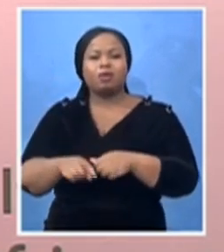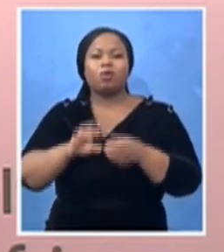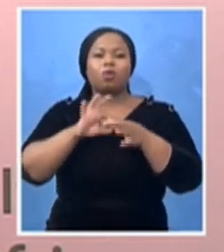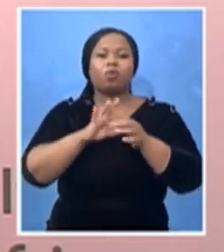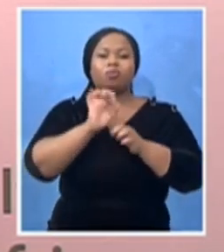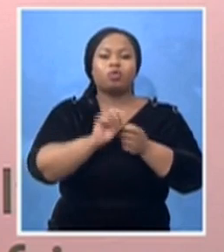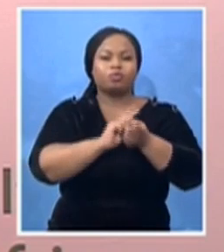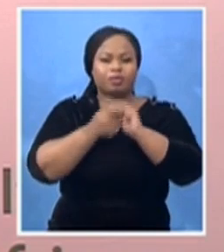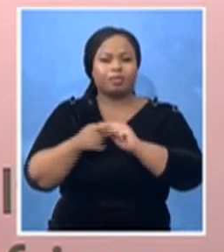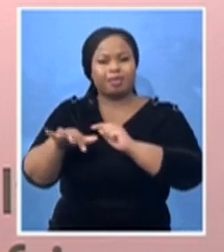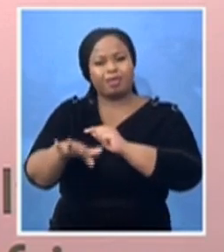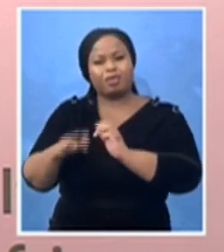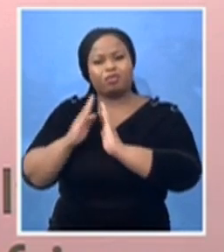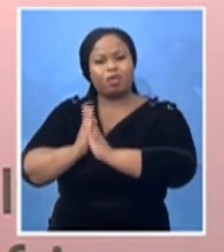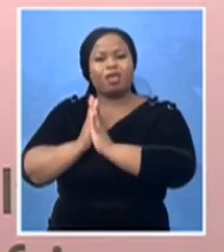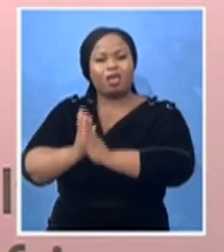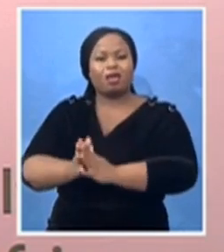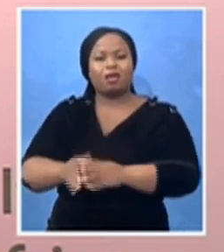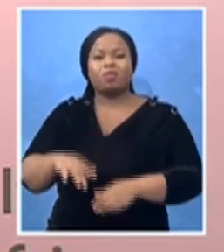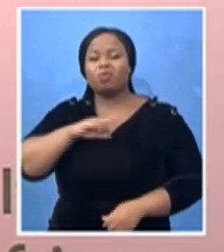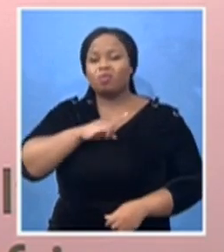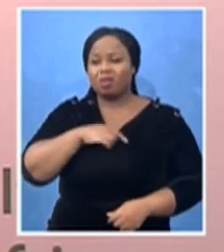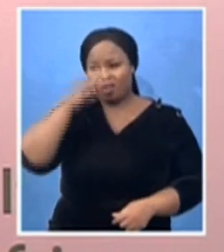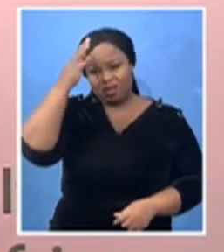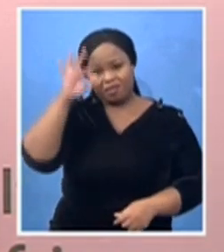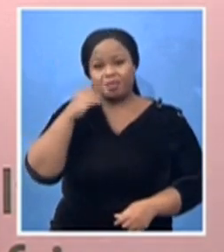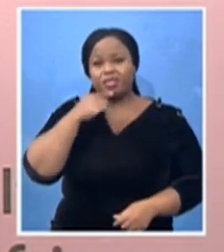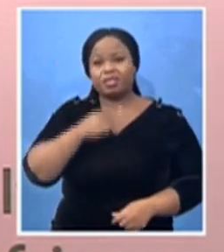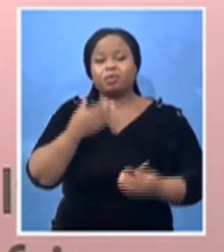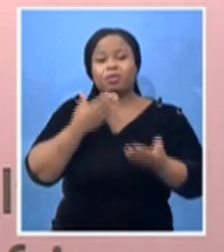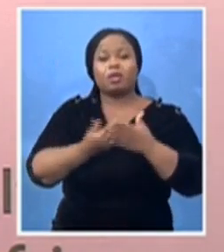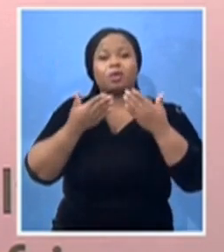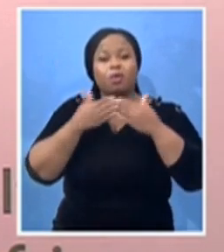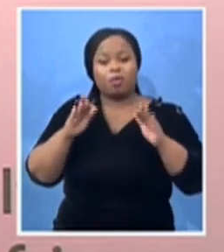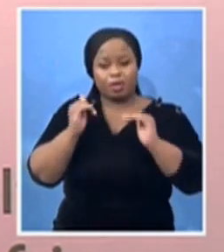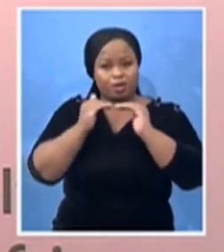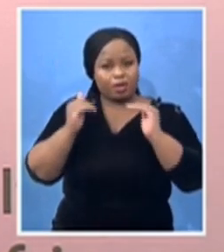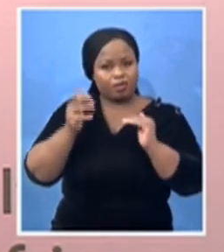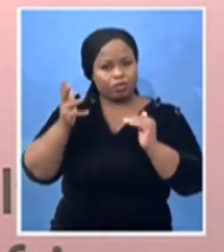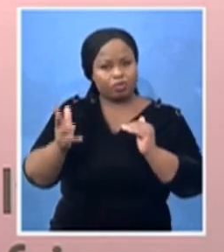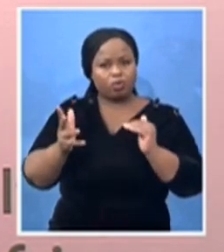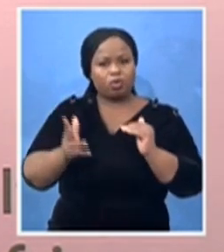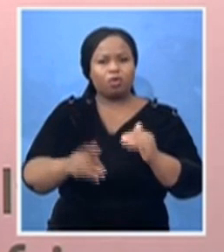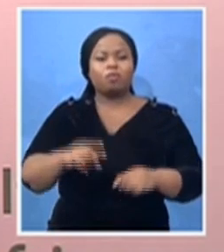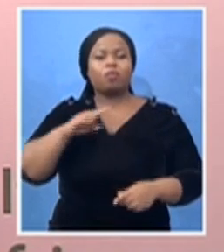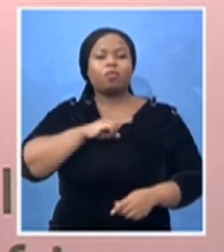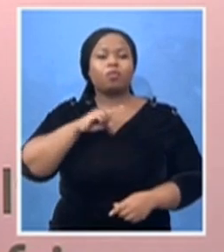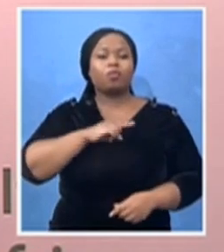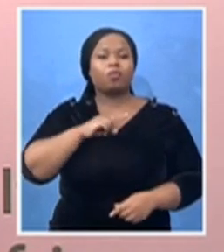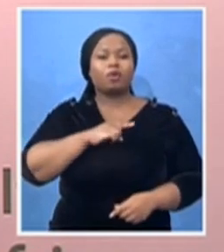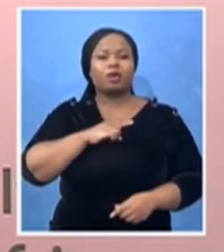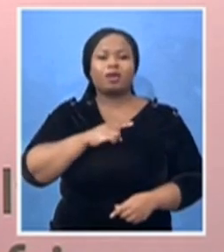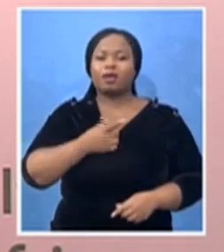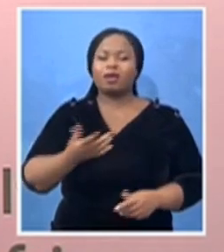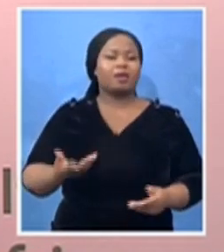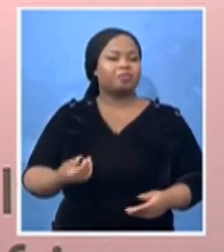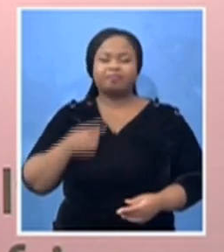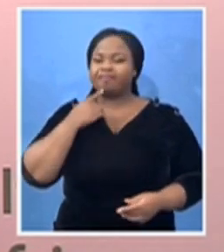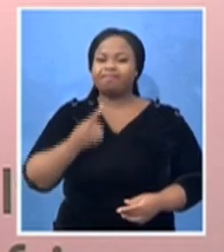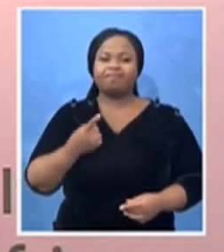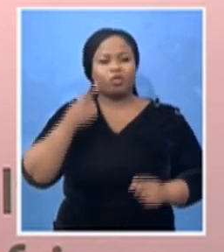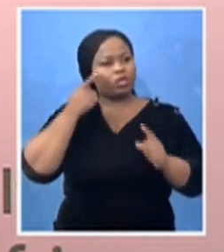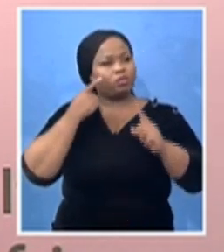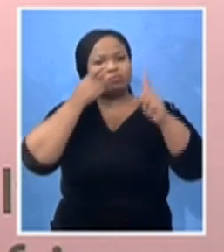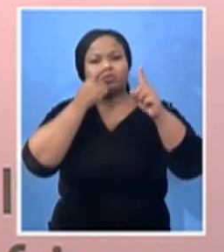could open up at that level, it's really to say that there is no intention to restrict